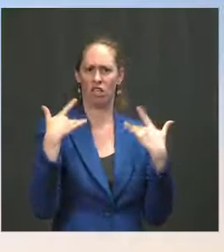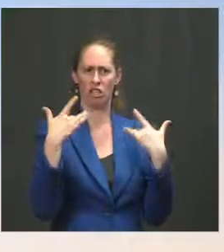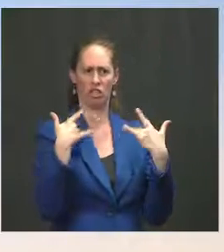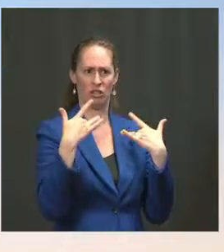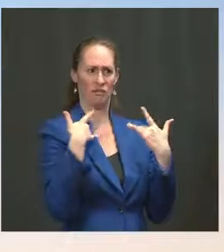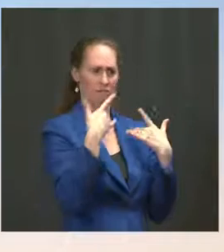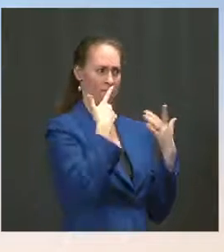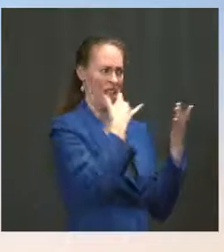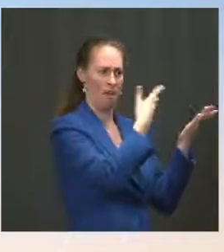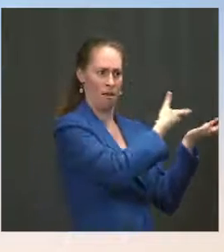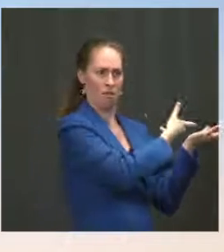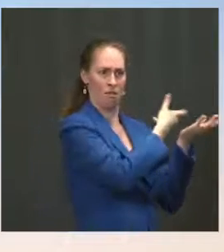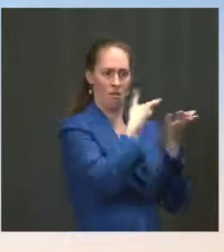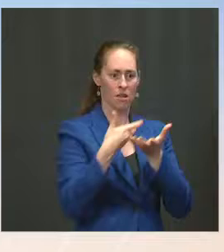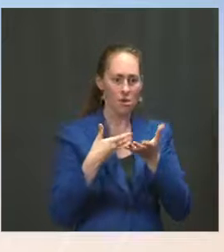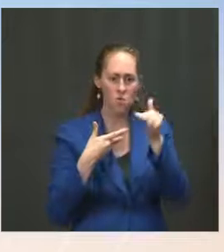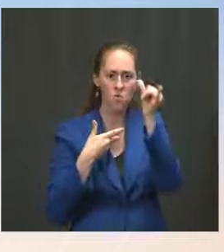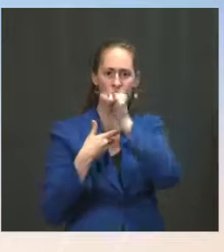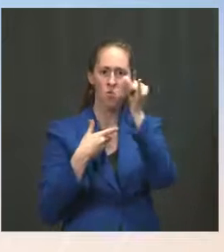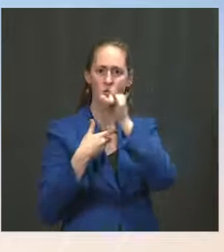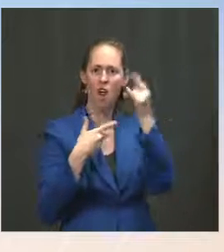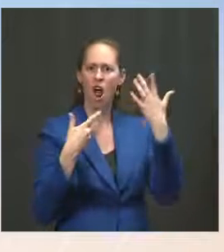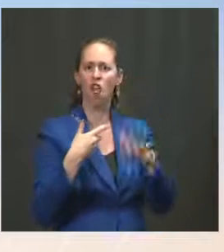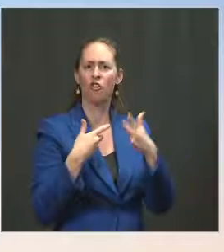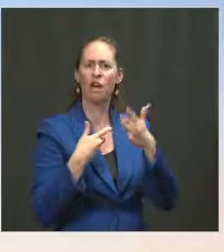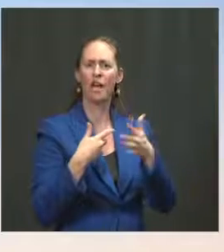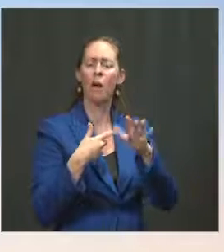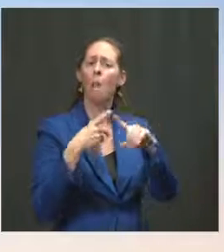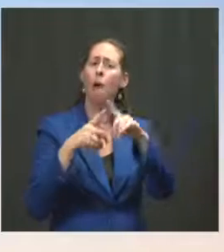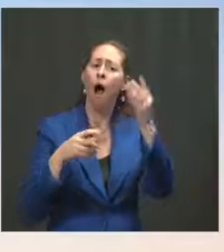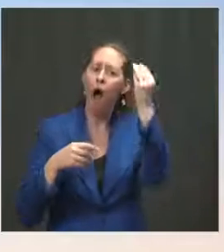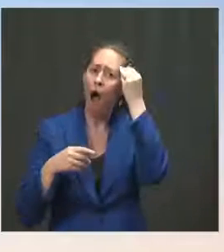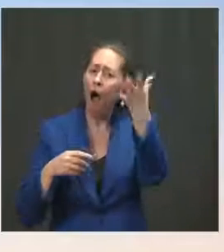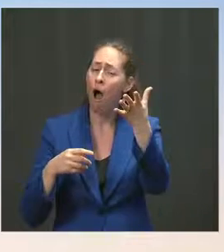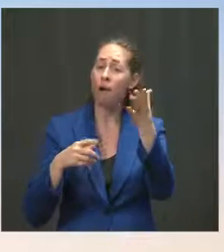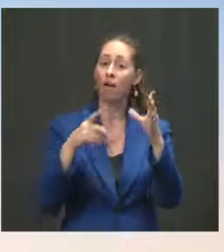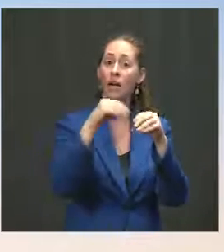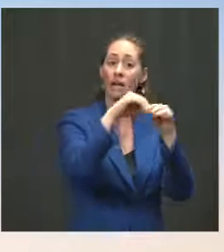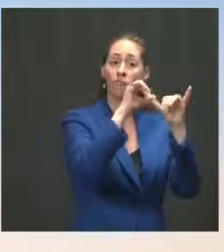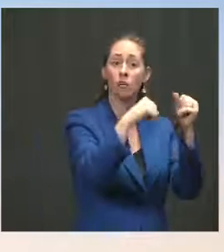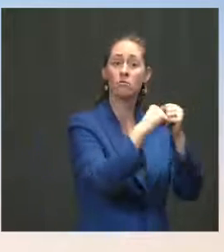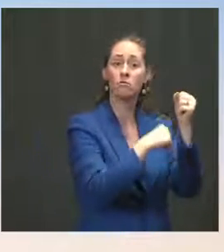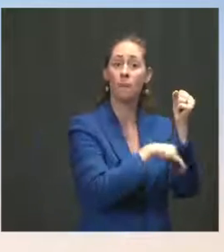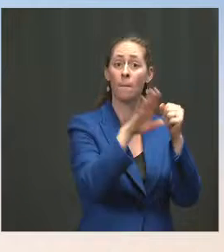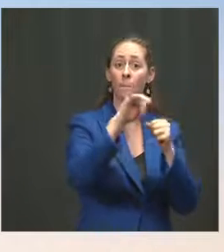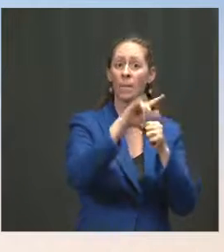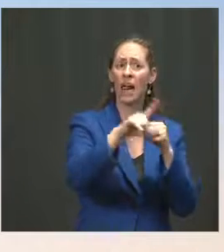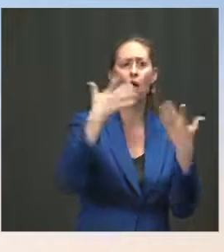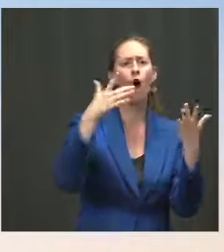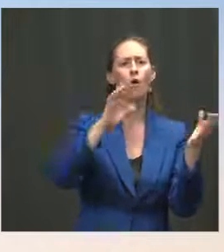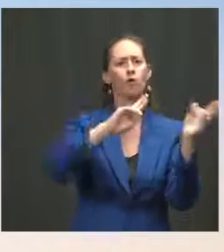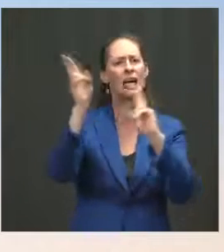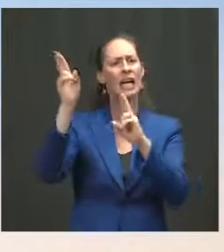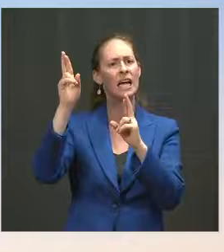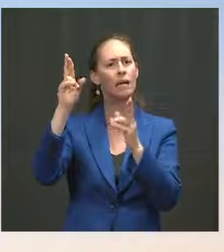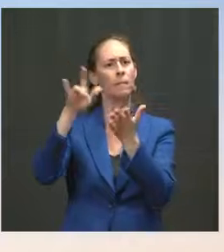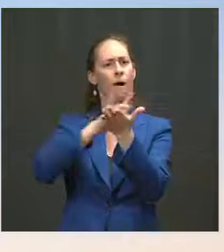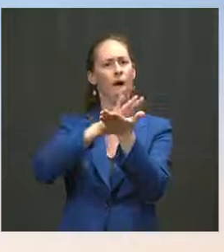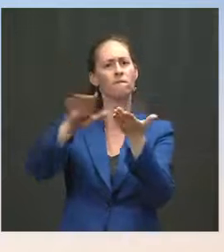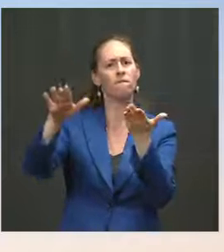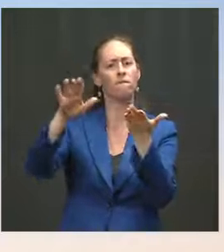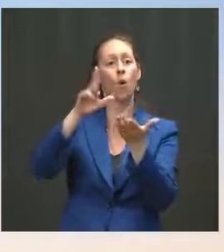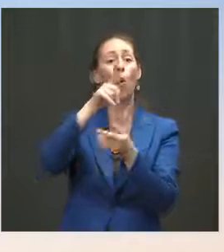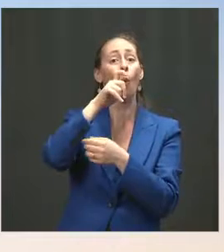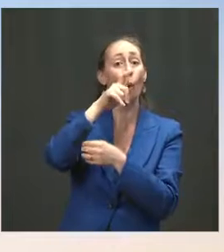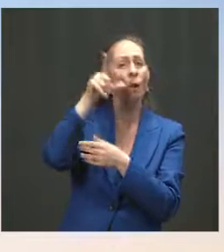plan and package that would be fully paid for by asking corporations and the wealthiest Americans to pay a little bit more to make